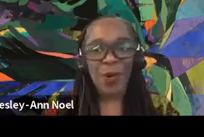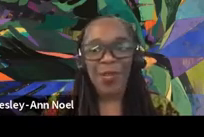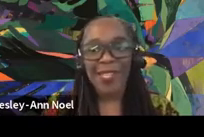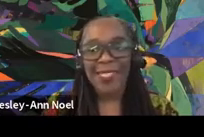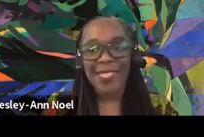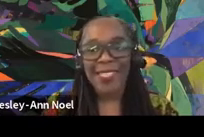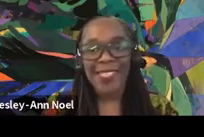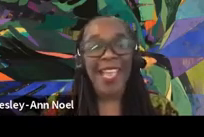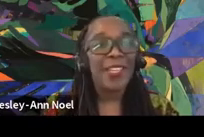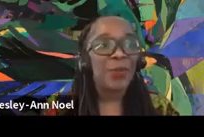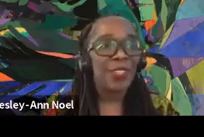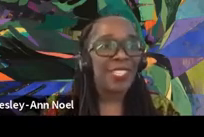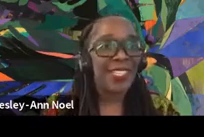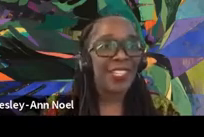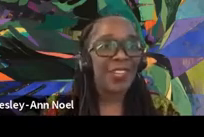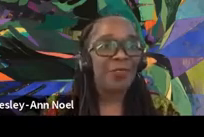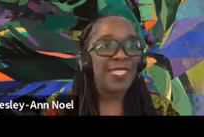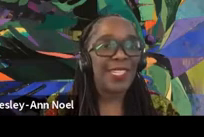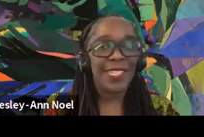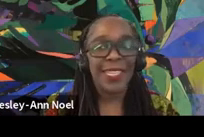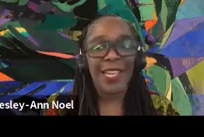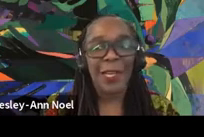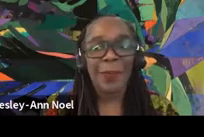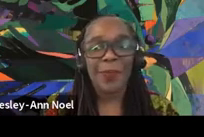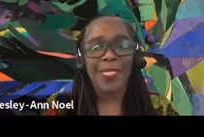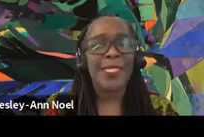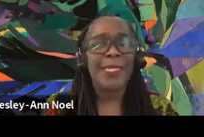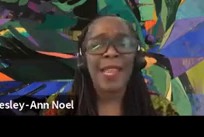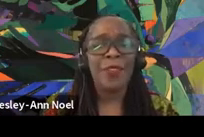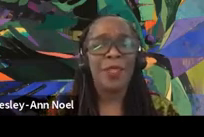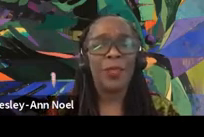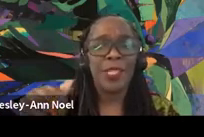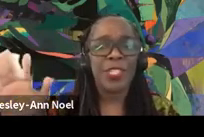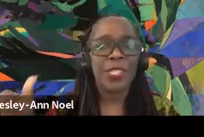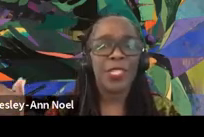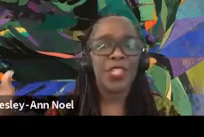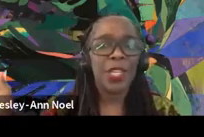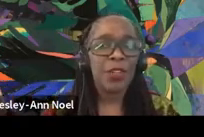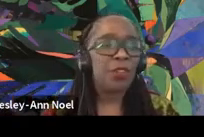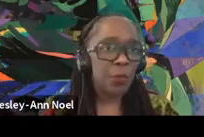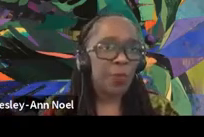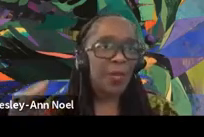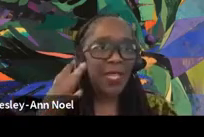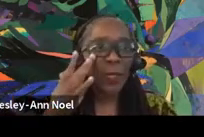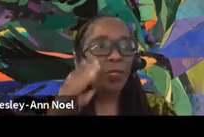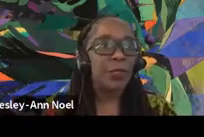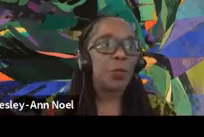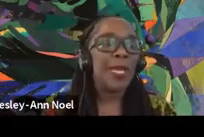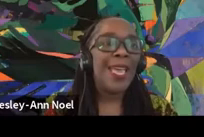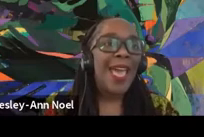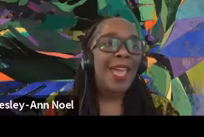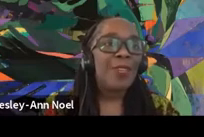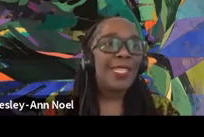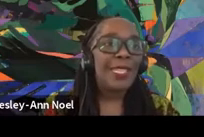list called the Design User Research, and recently the Design User Research Group, it's a Google